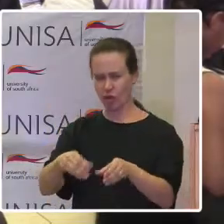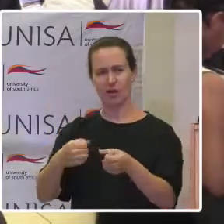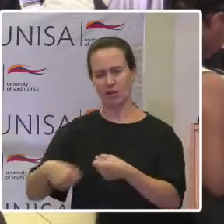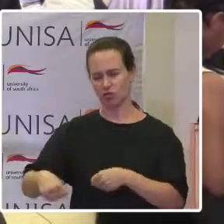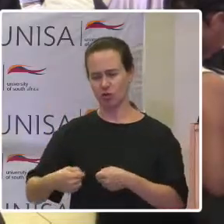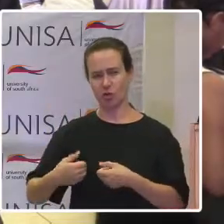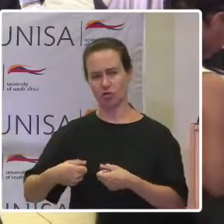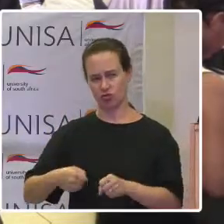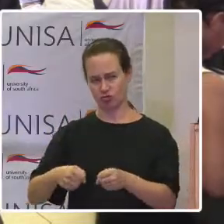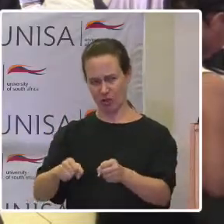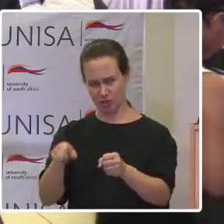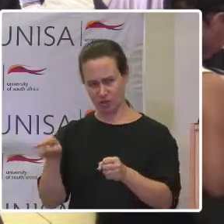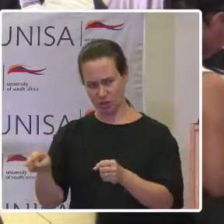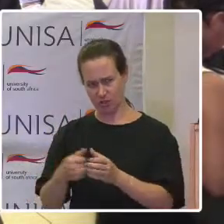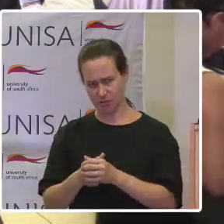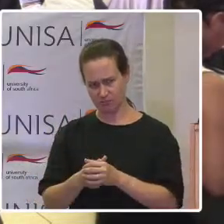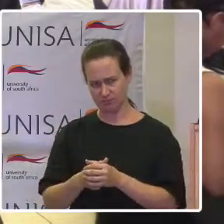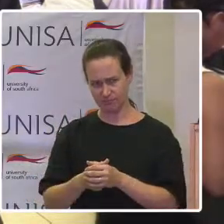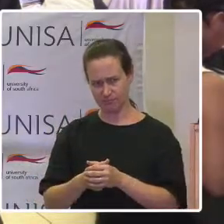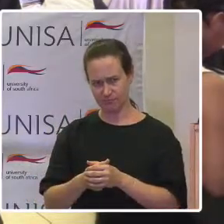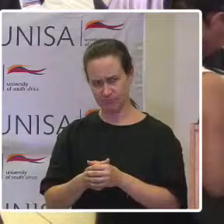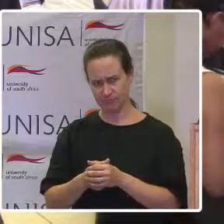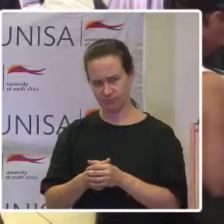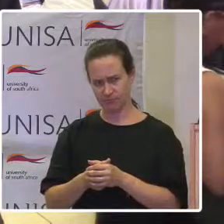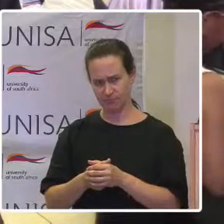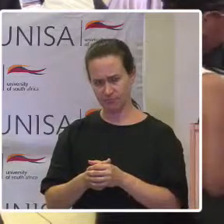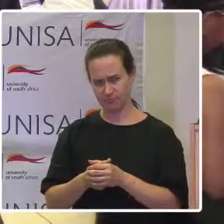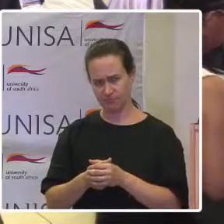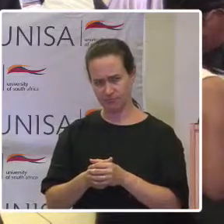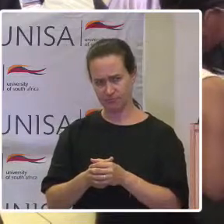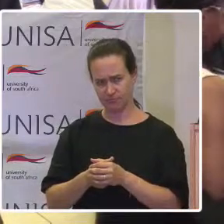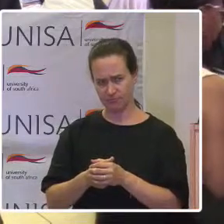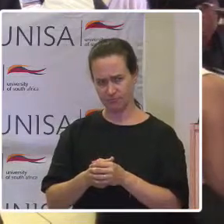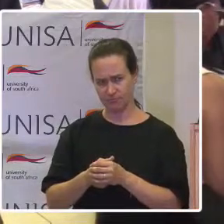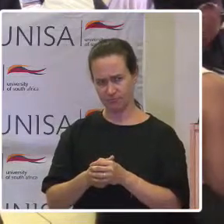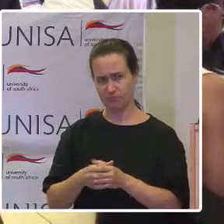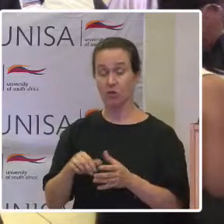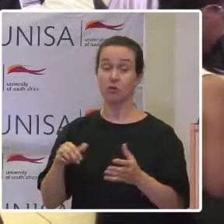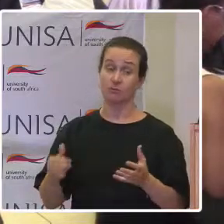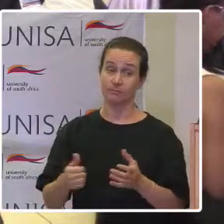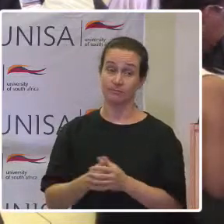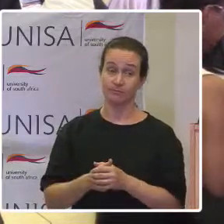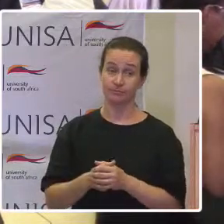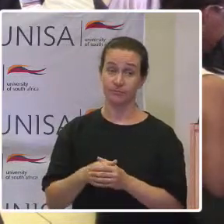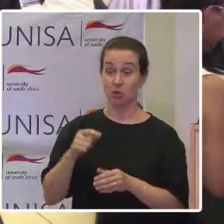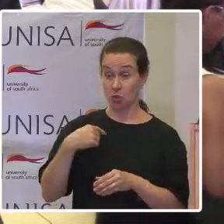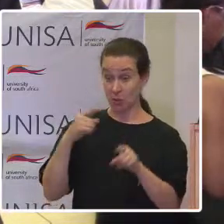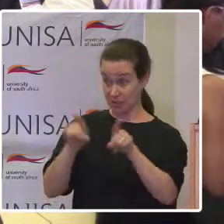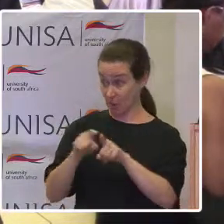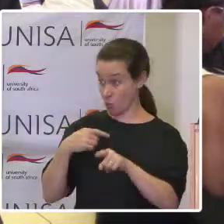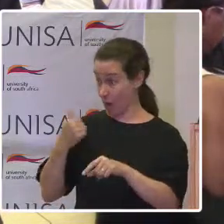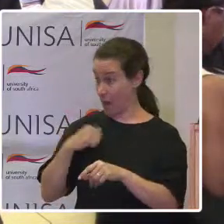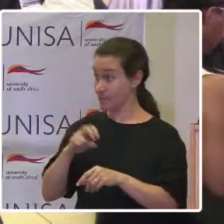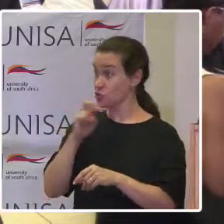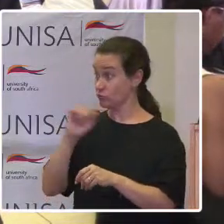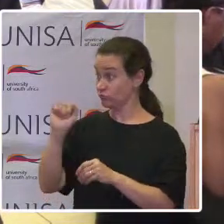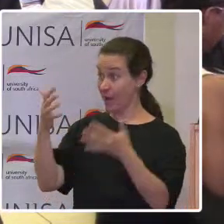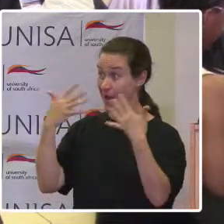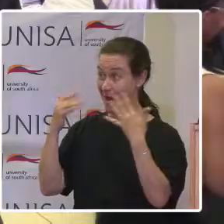remember that for even the same airline carriers that we want to use,